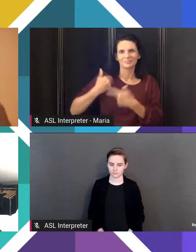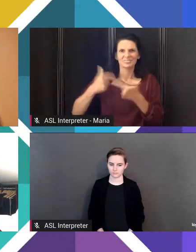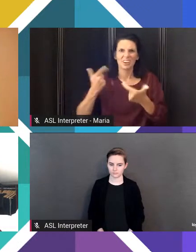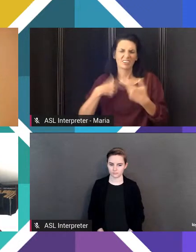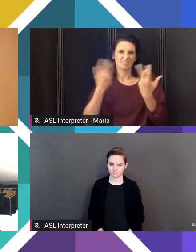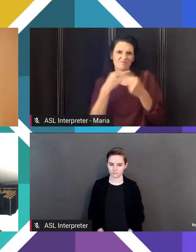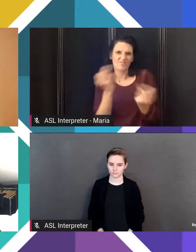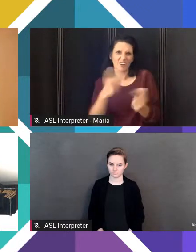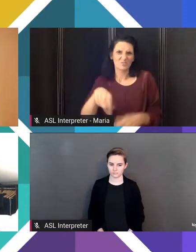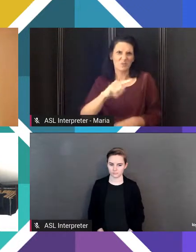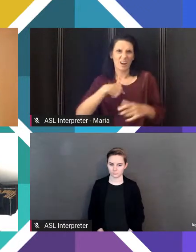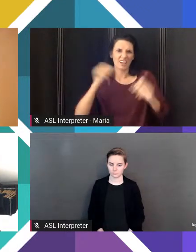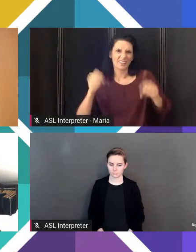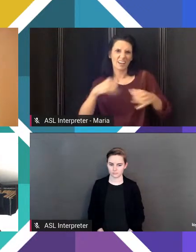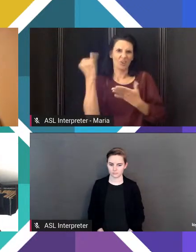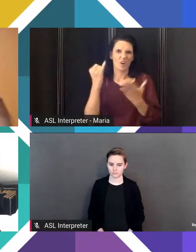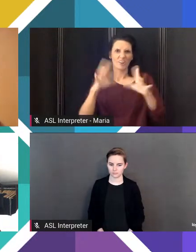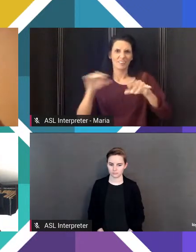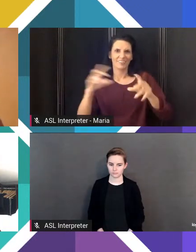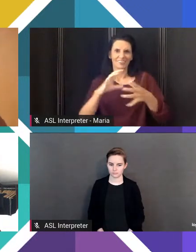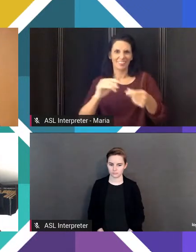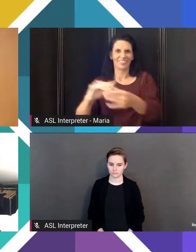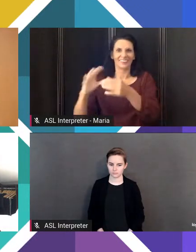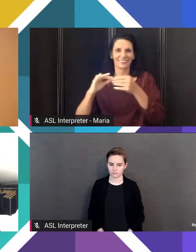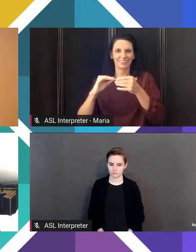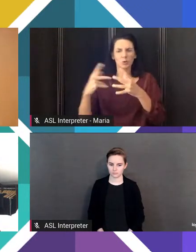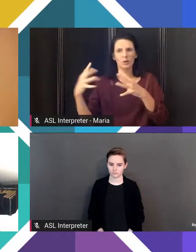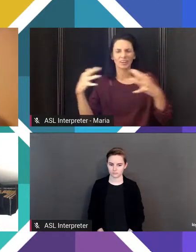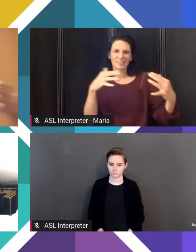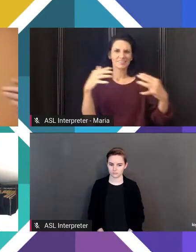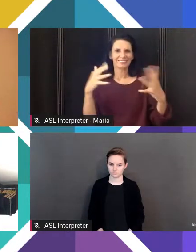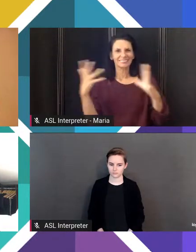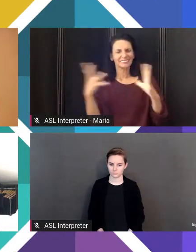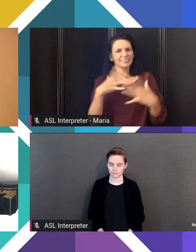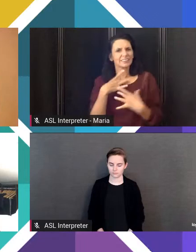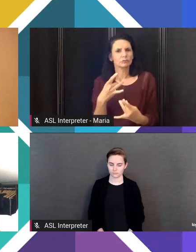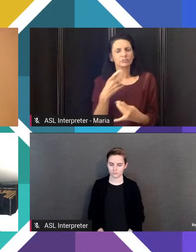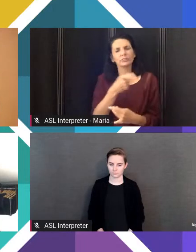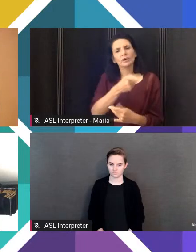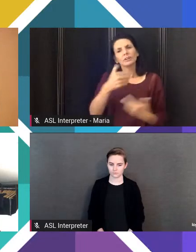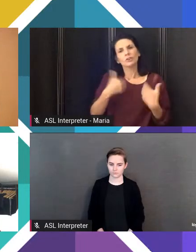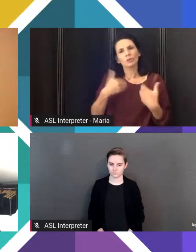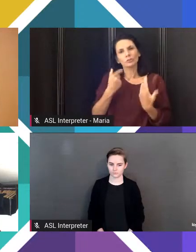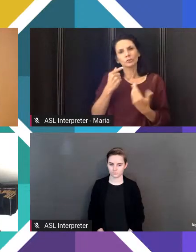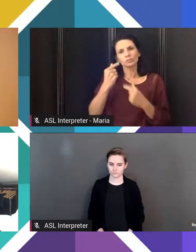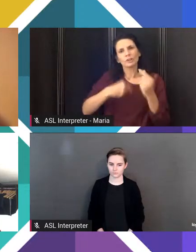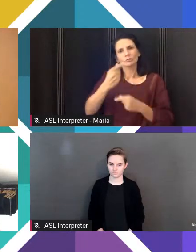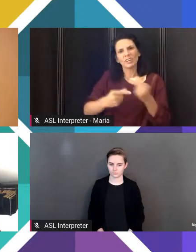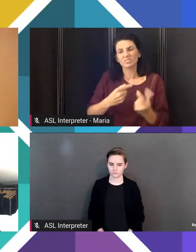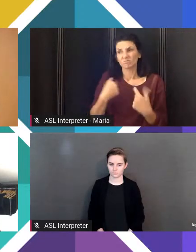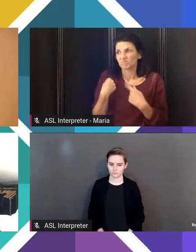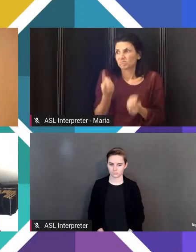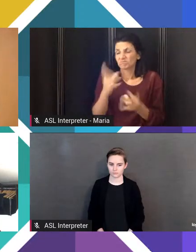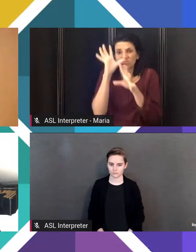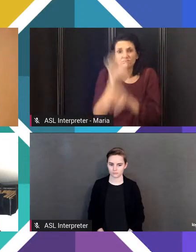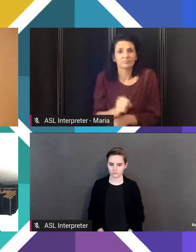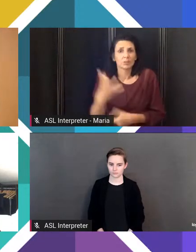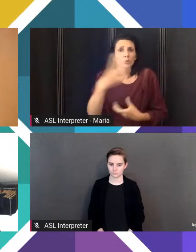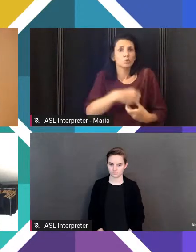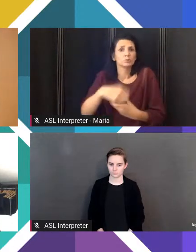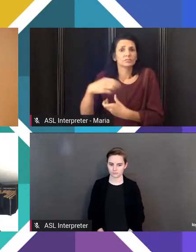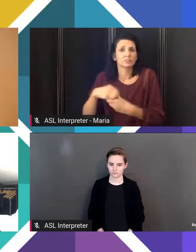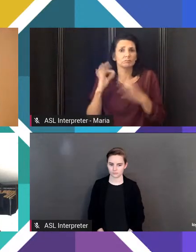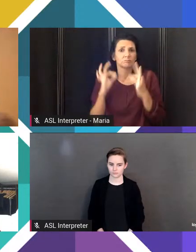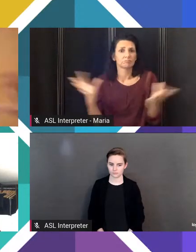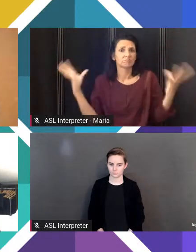y'all. And it was interesting to see like the younger generation that didn't know the history that it had always been inclusive.